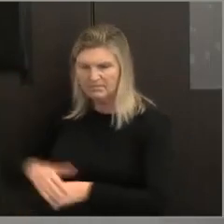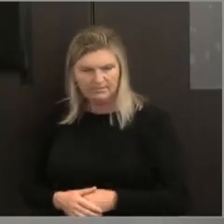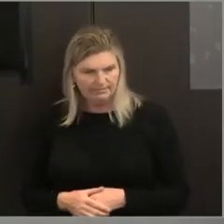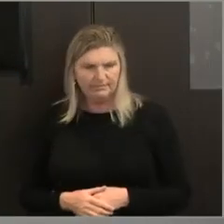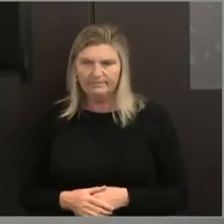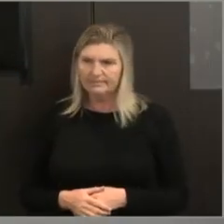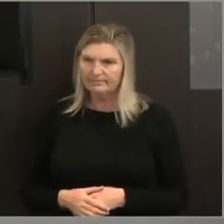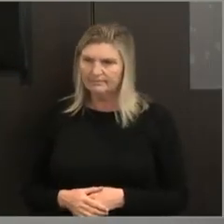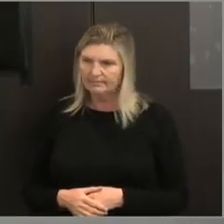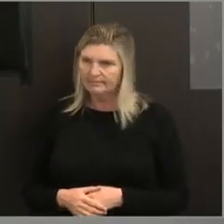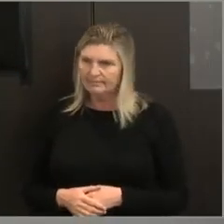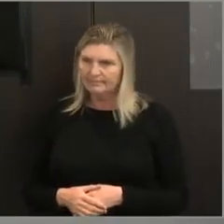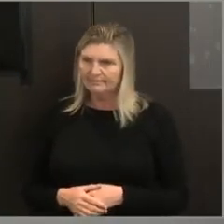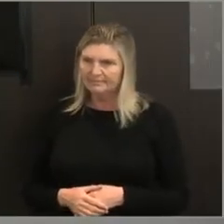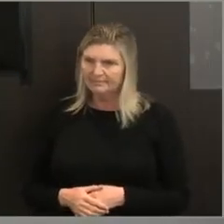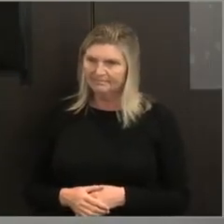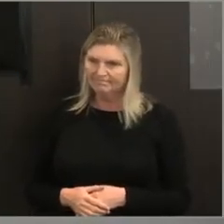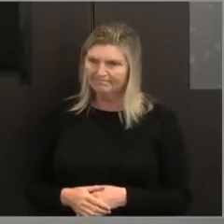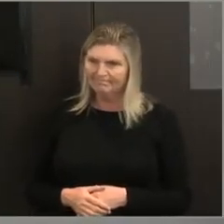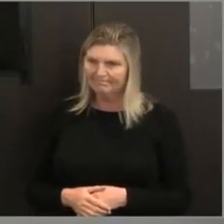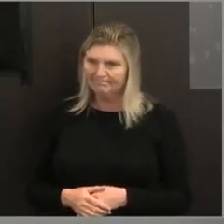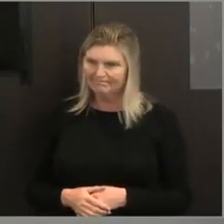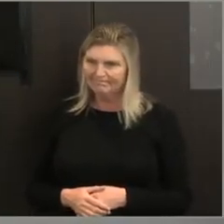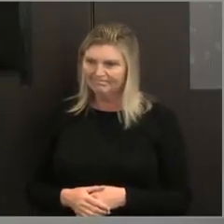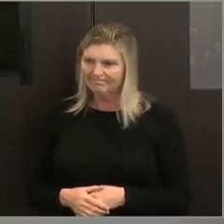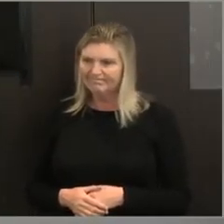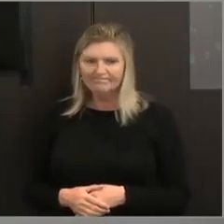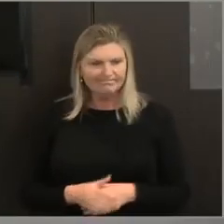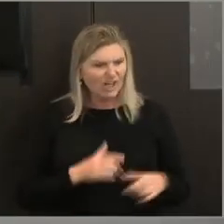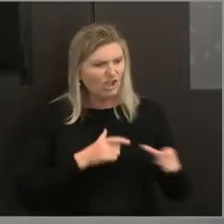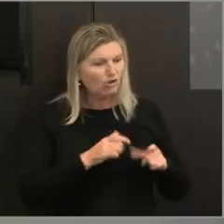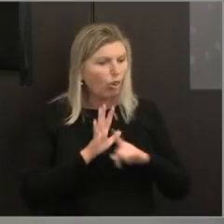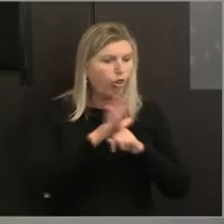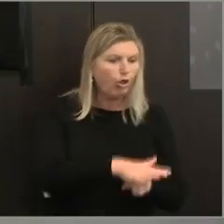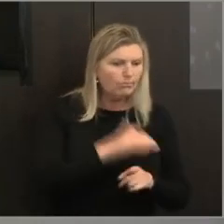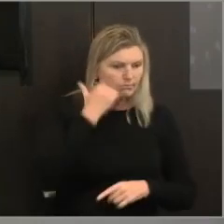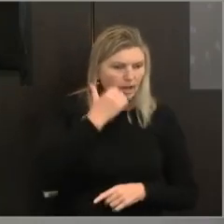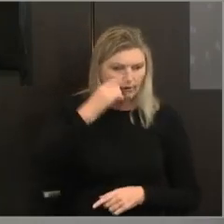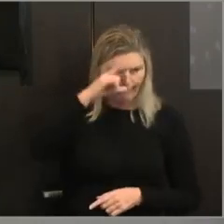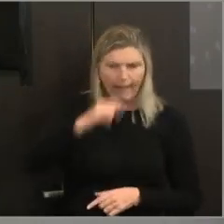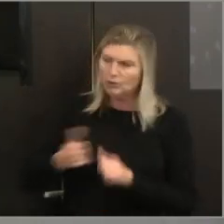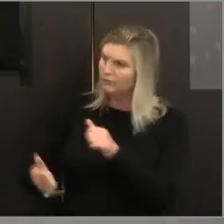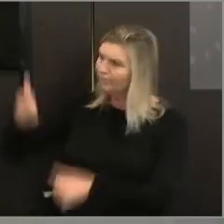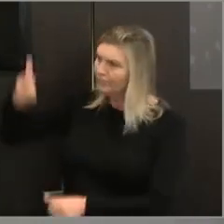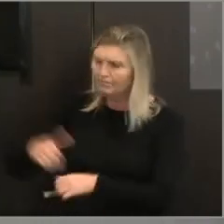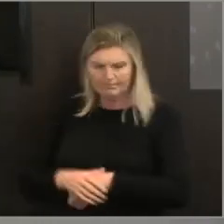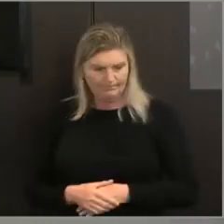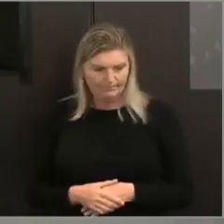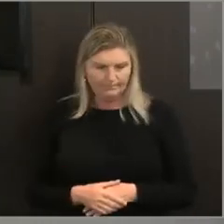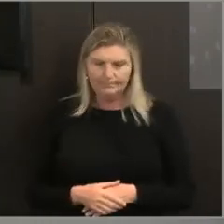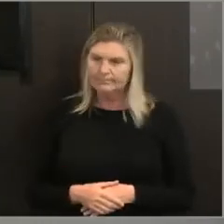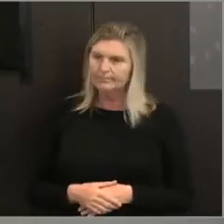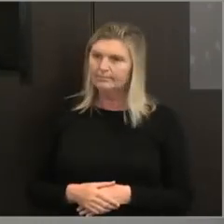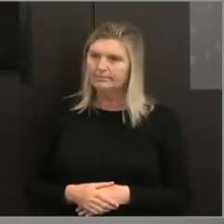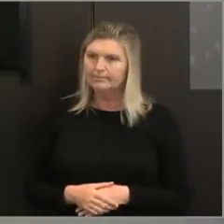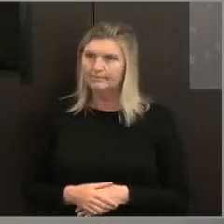humanoid creation which can rule over Māori, and that's not the basis for